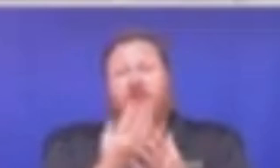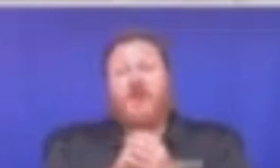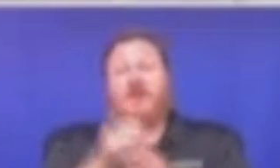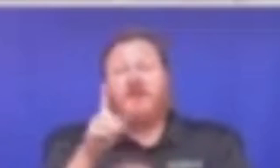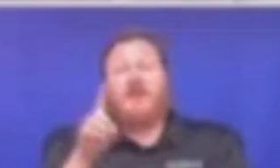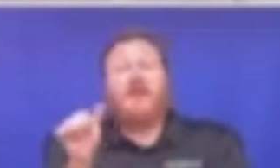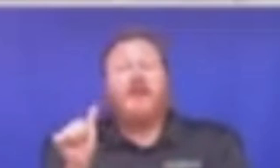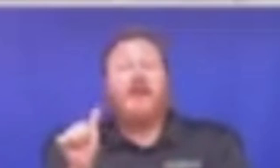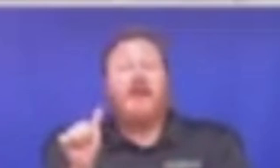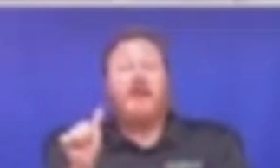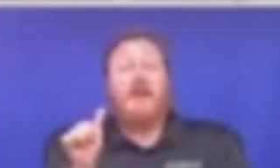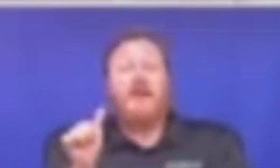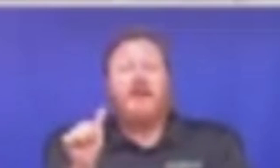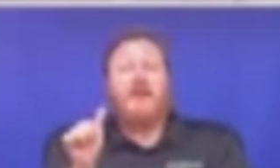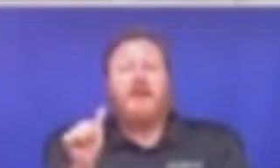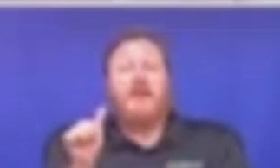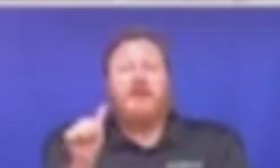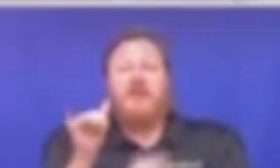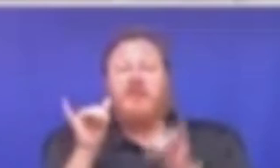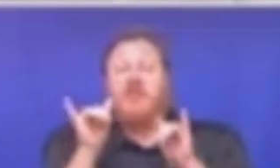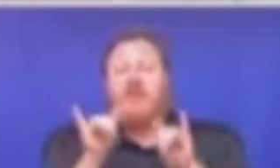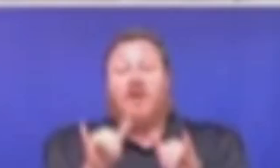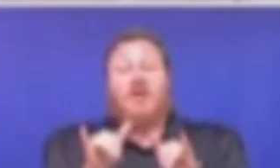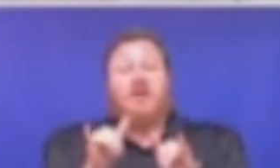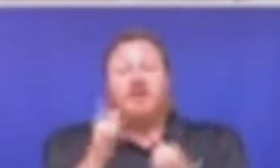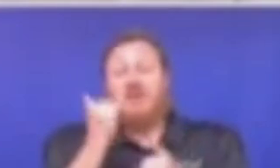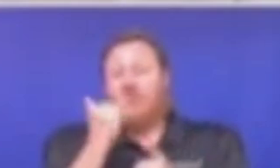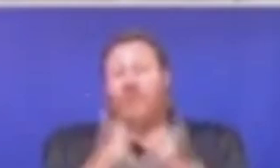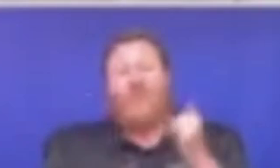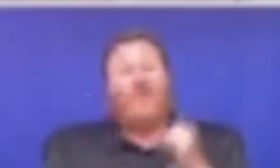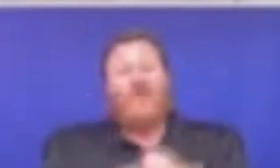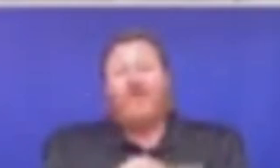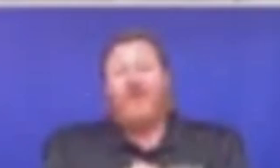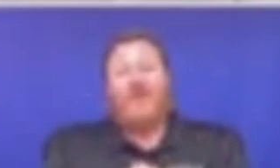DA, that is a completely wrong